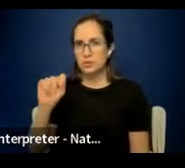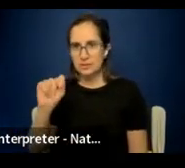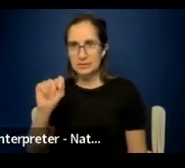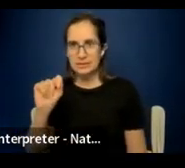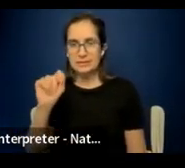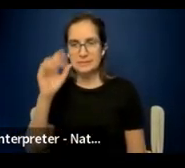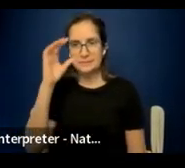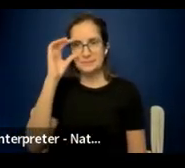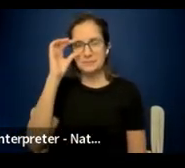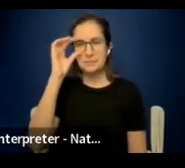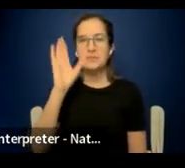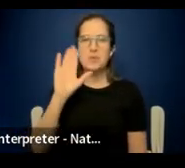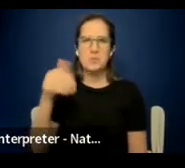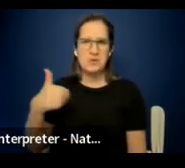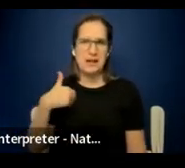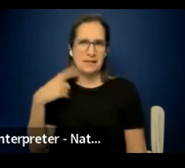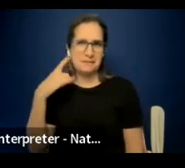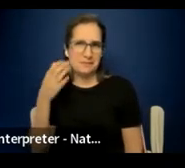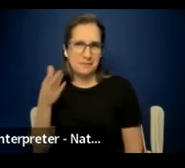slide deck for your reference.